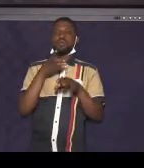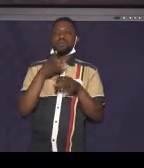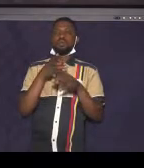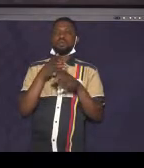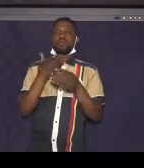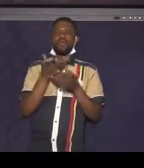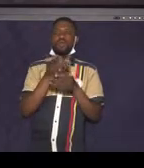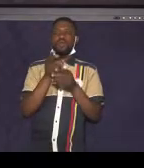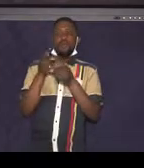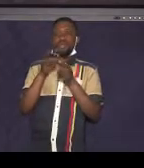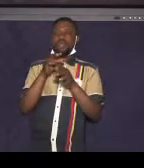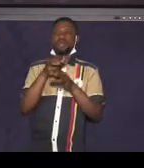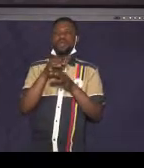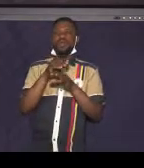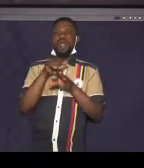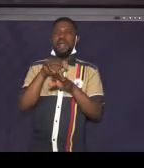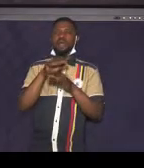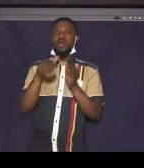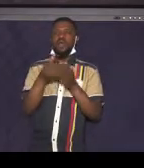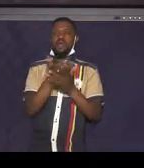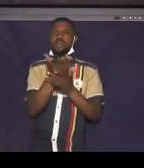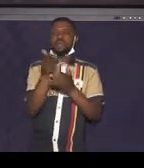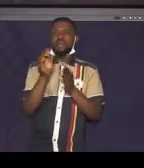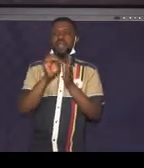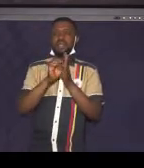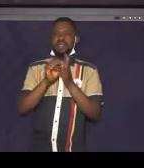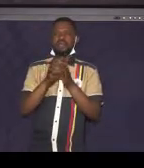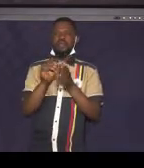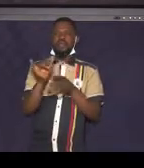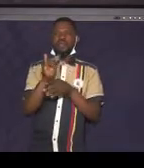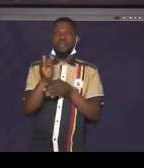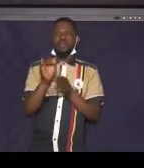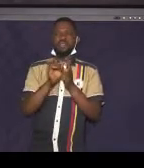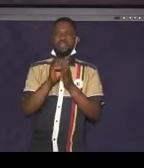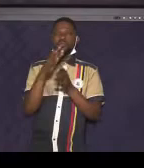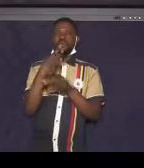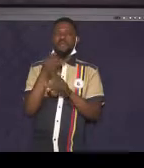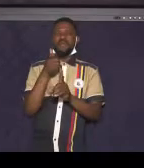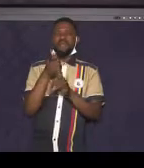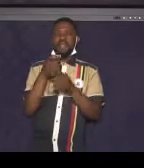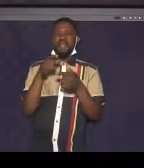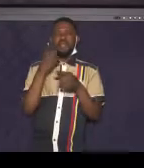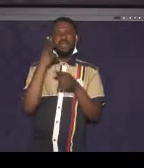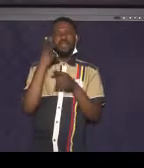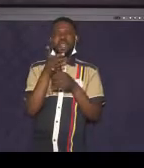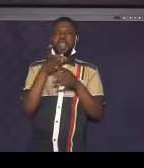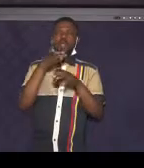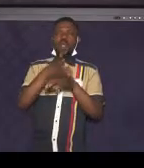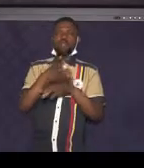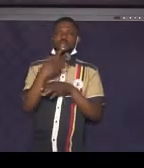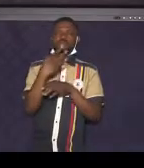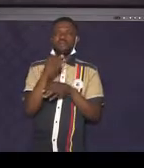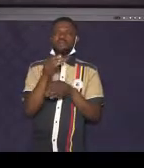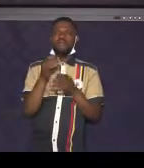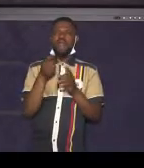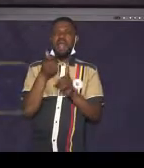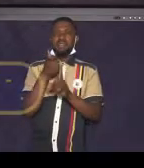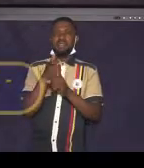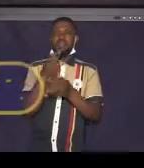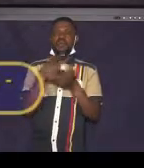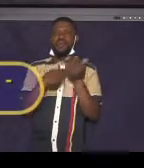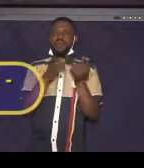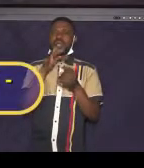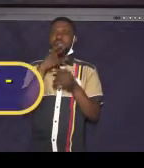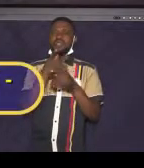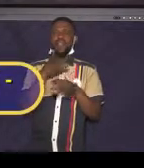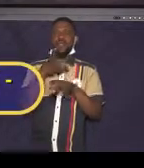these examples of accidents or common examples of accident, now let's look at the causes of accident. What are the